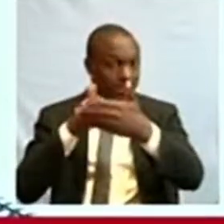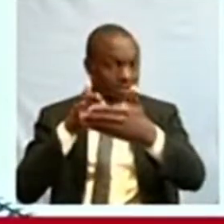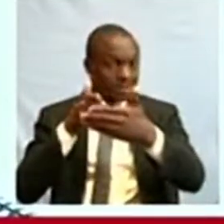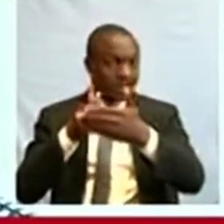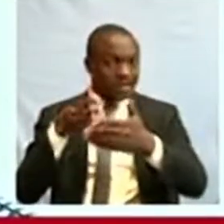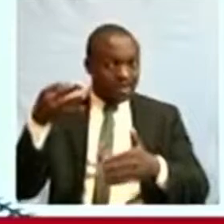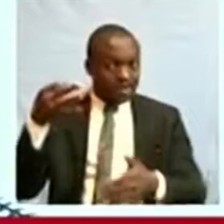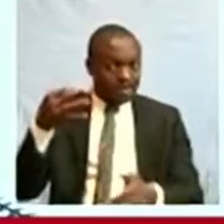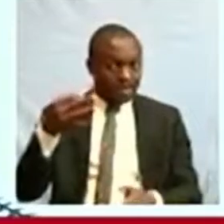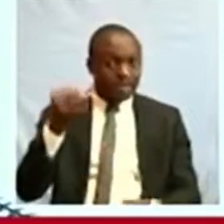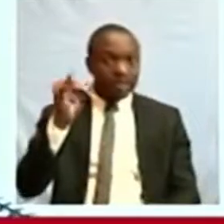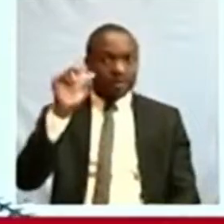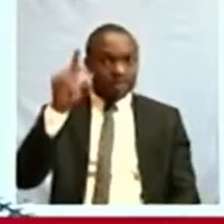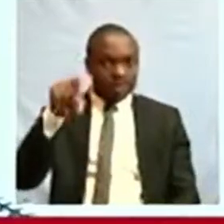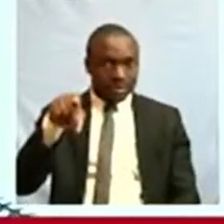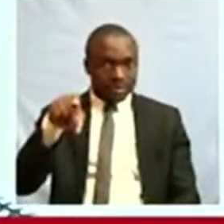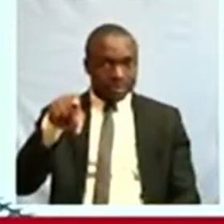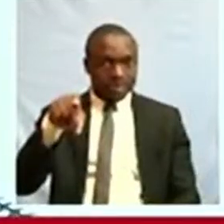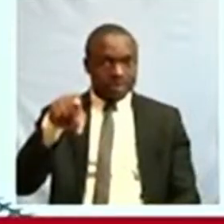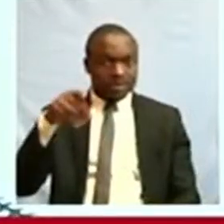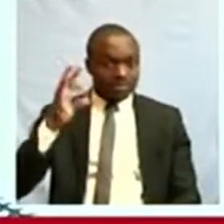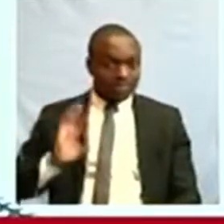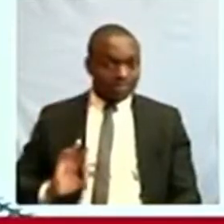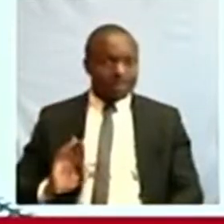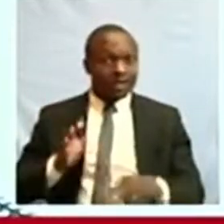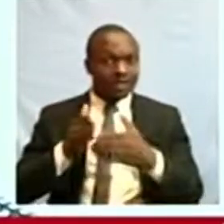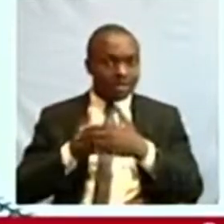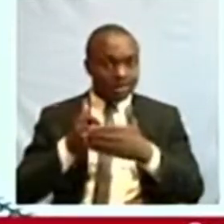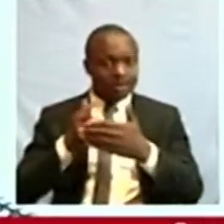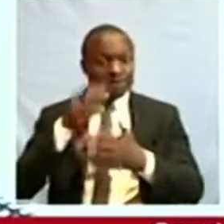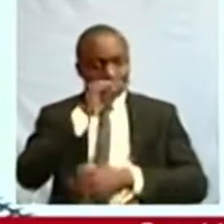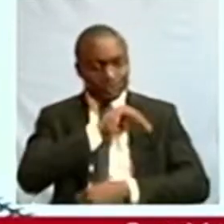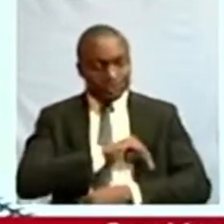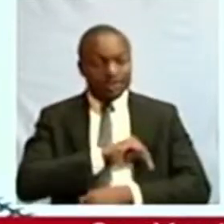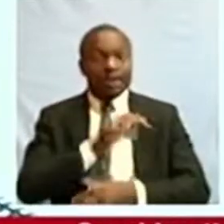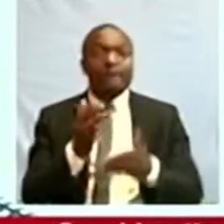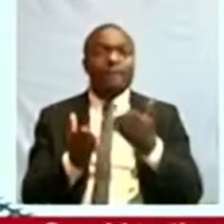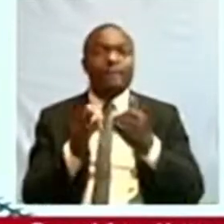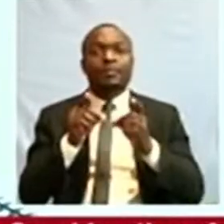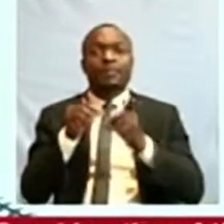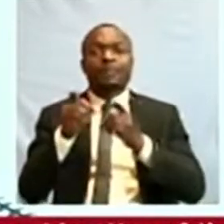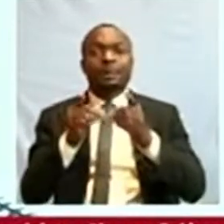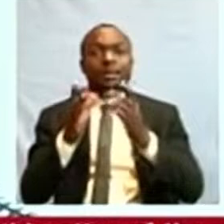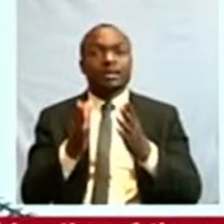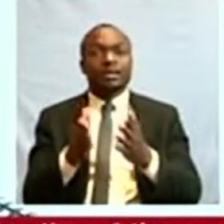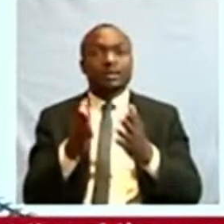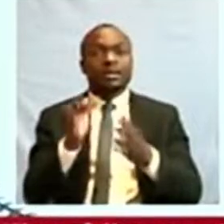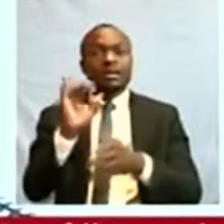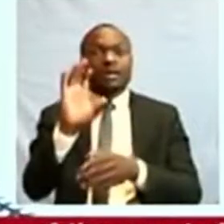beneficiaries and against NAPSA. Maybe Director ICT, you want to take it from there?